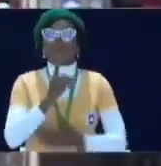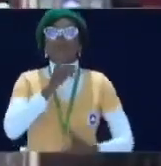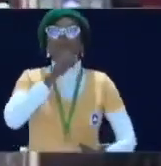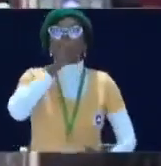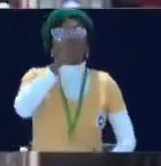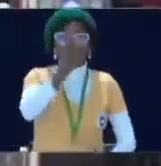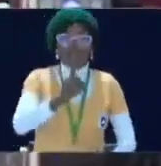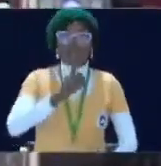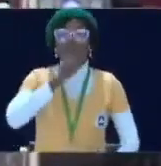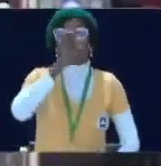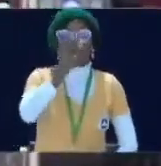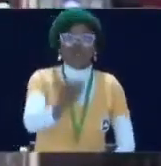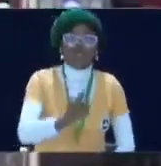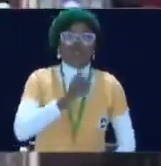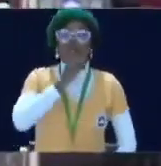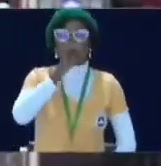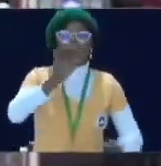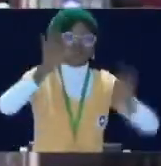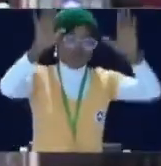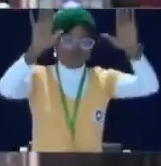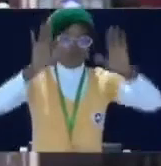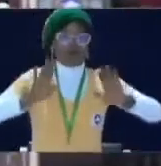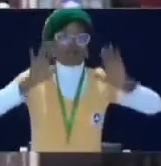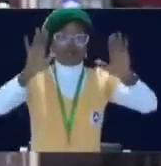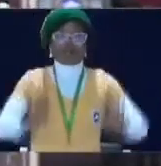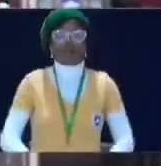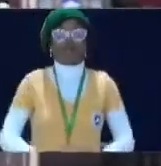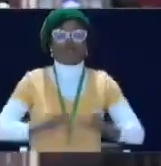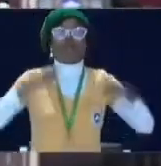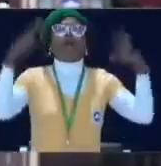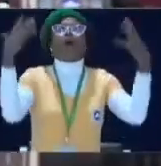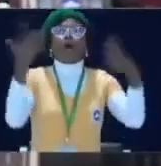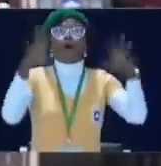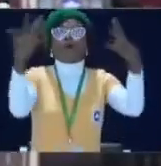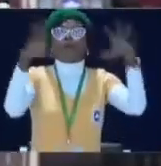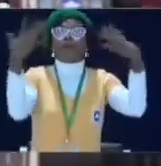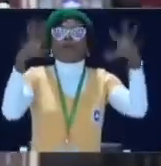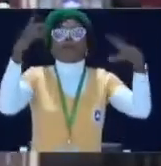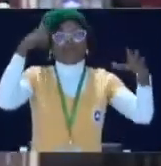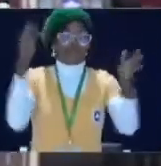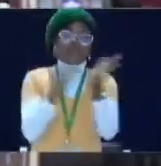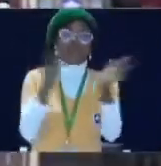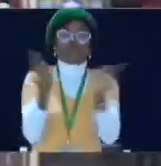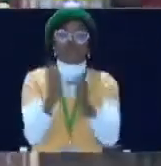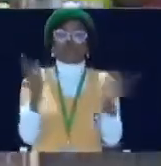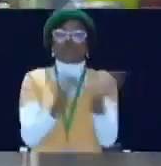truly, truly wonderful. Give the Lord Jesus another round of applause.